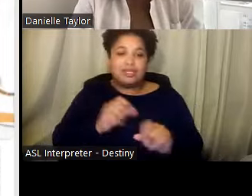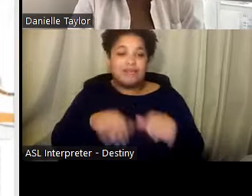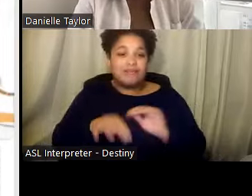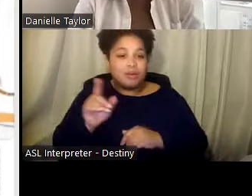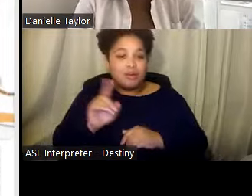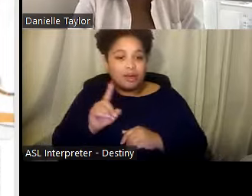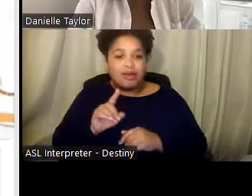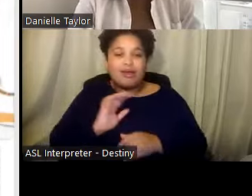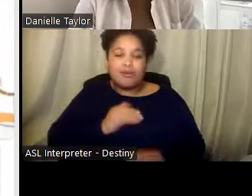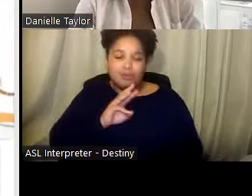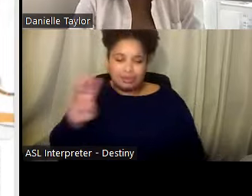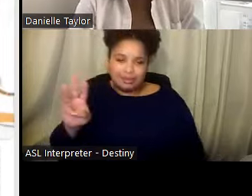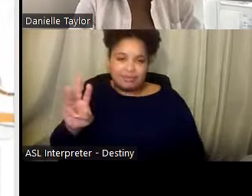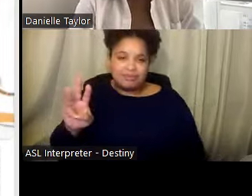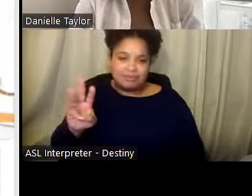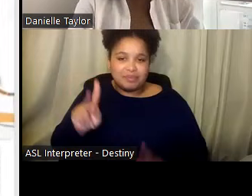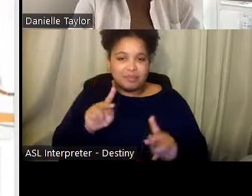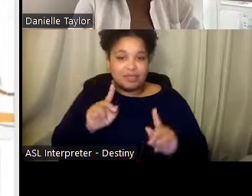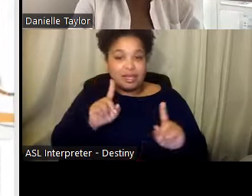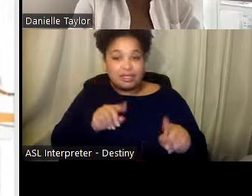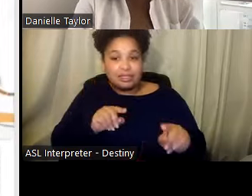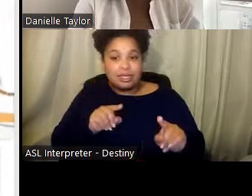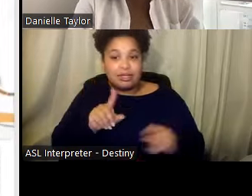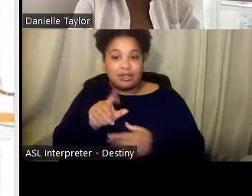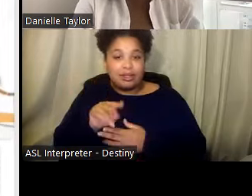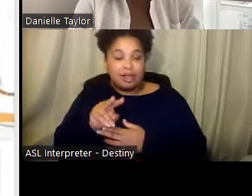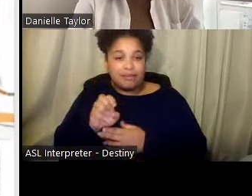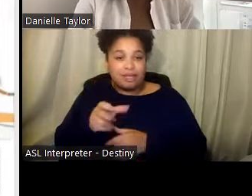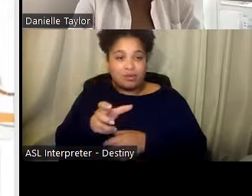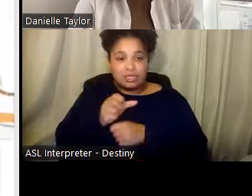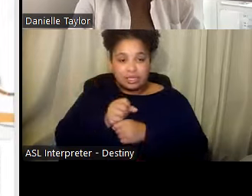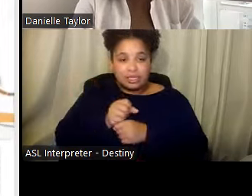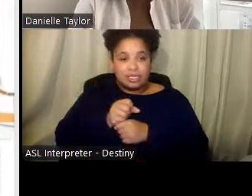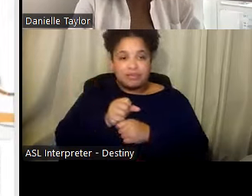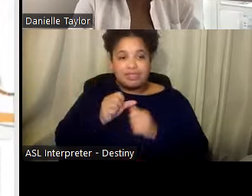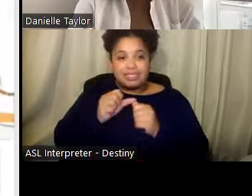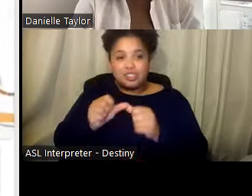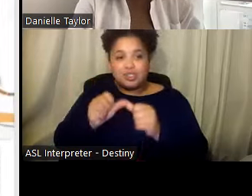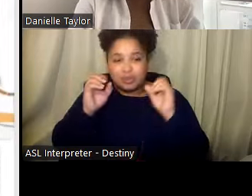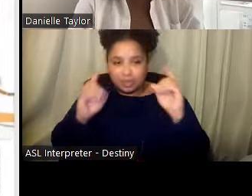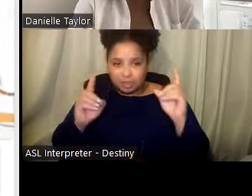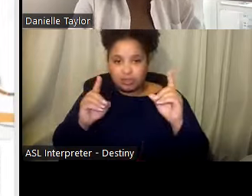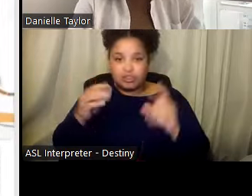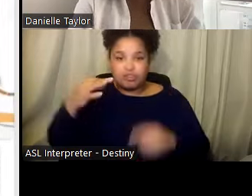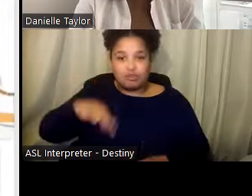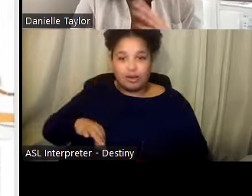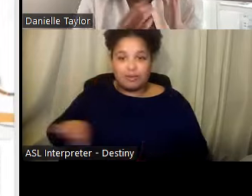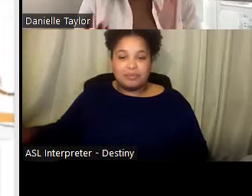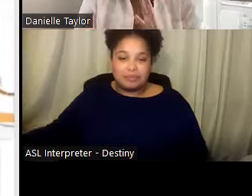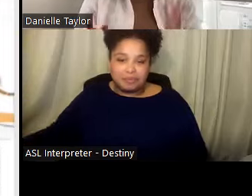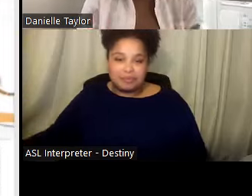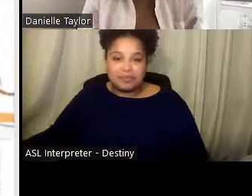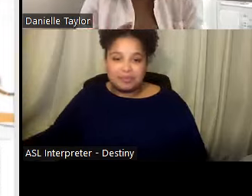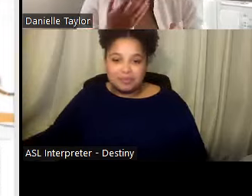found on our website, and those who attend live can also receive continuing education credit as well. So if